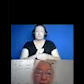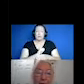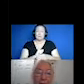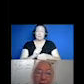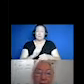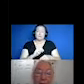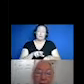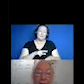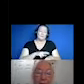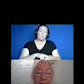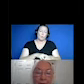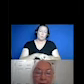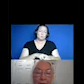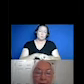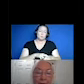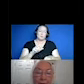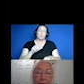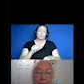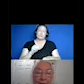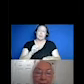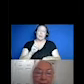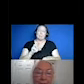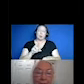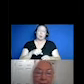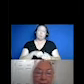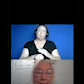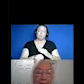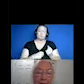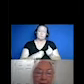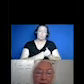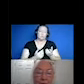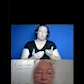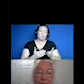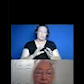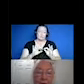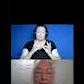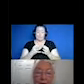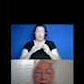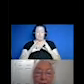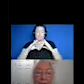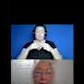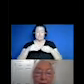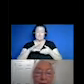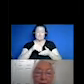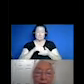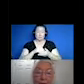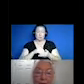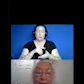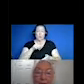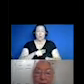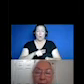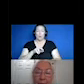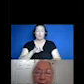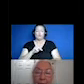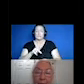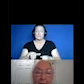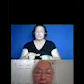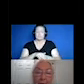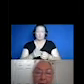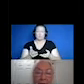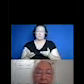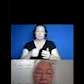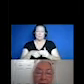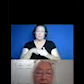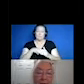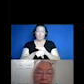would be labor support services, family-centered at low risk, and full-service birthing